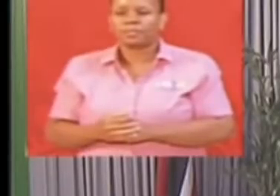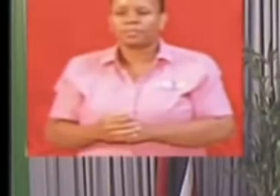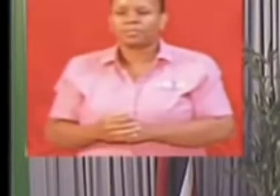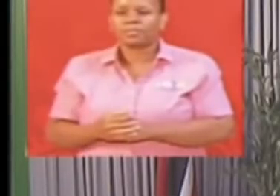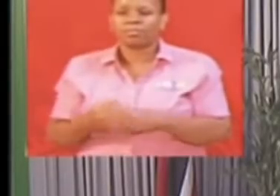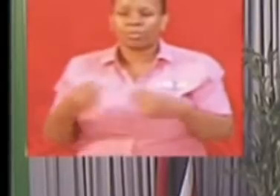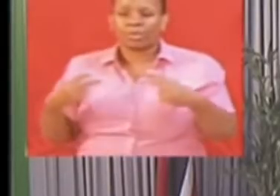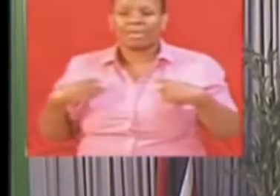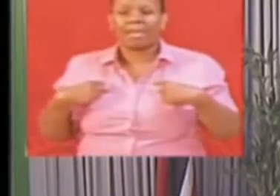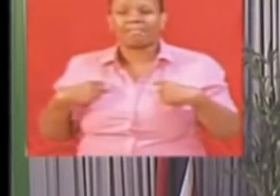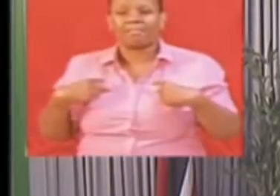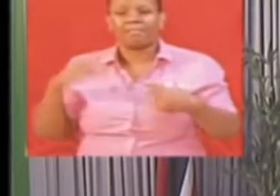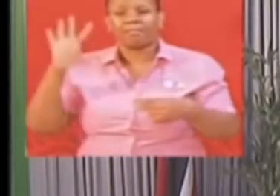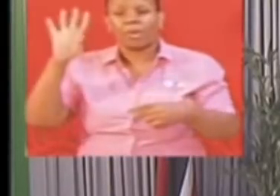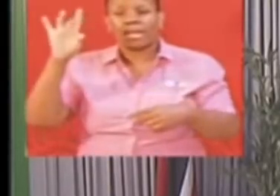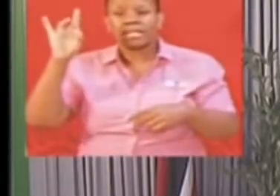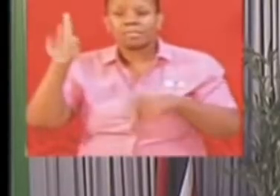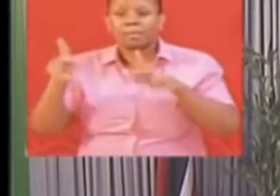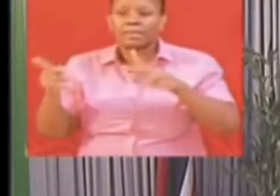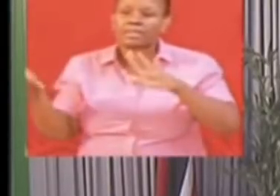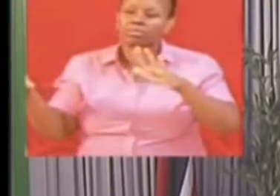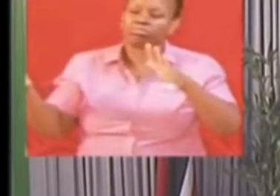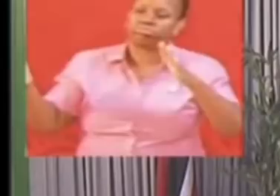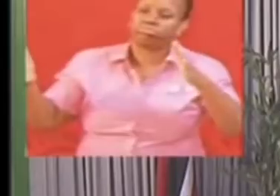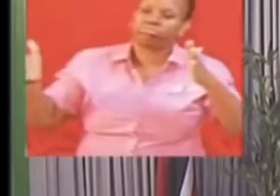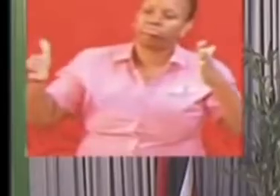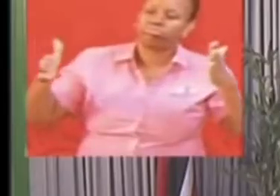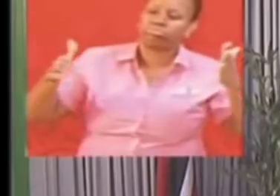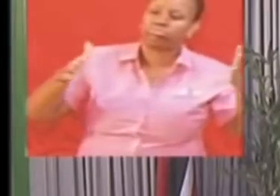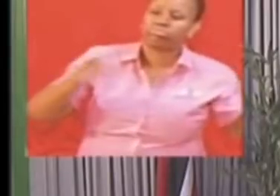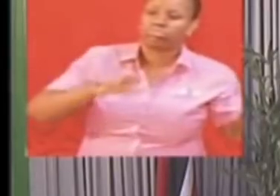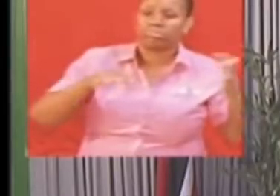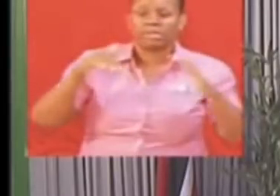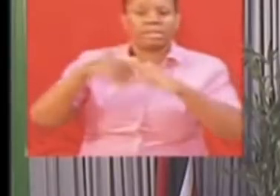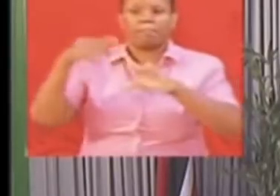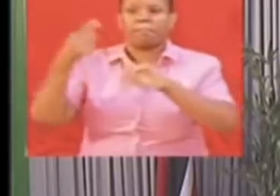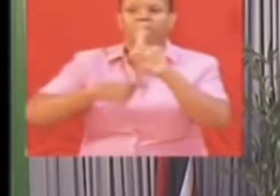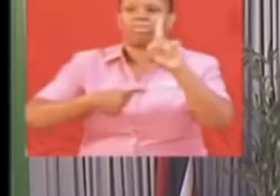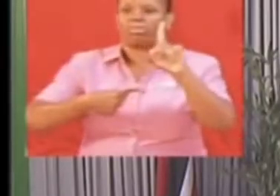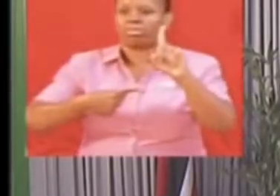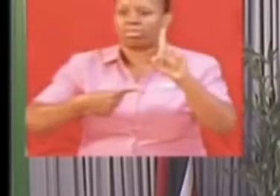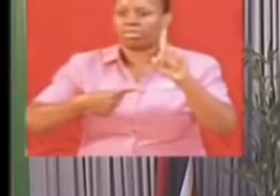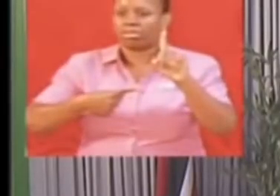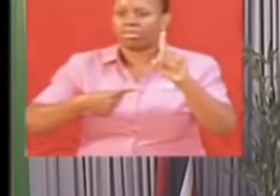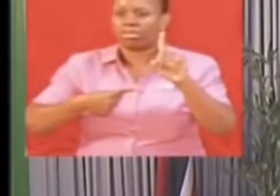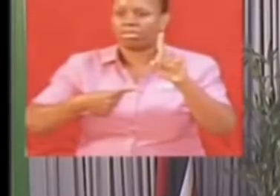of September. Does this have anything to do with the home isolation of patients?